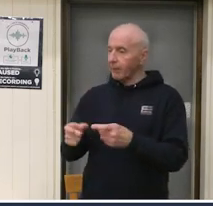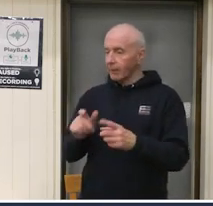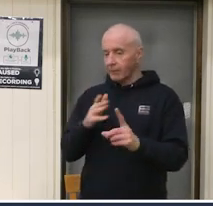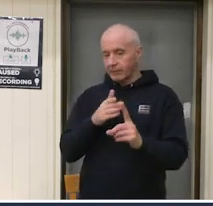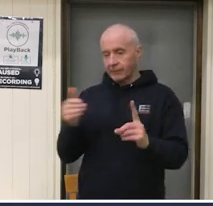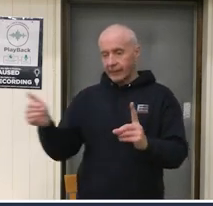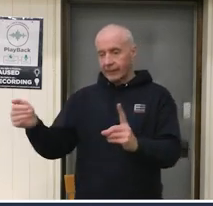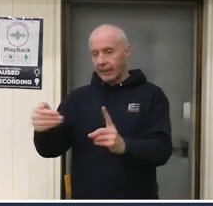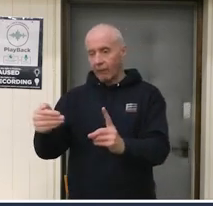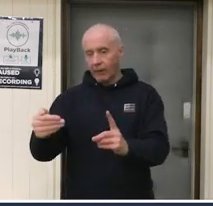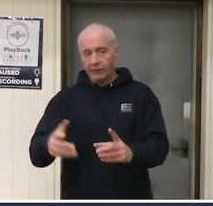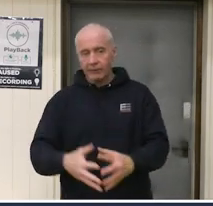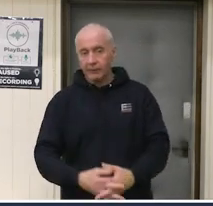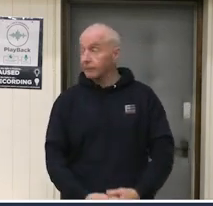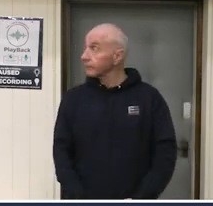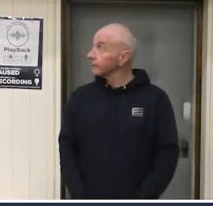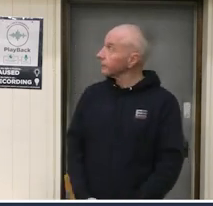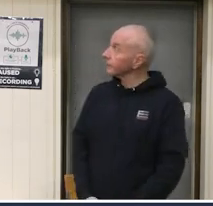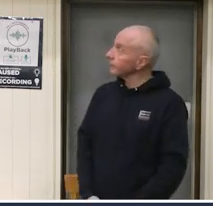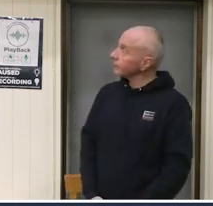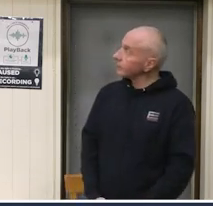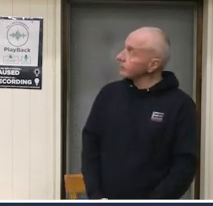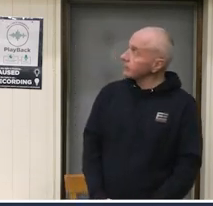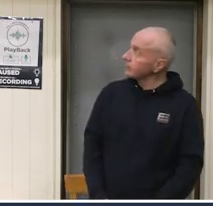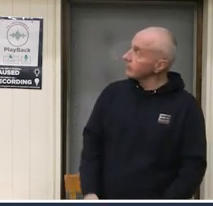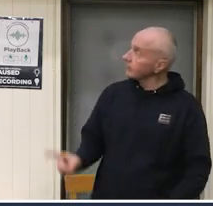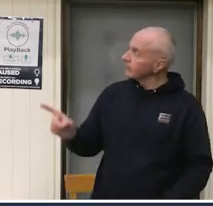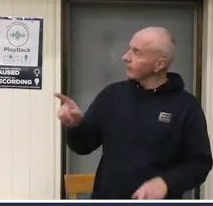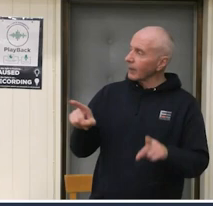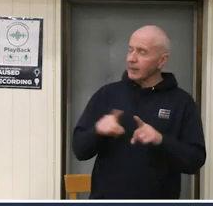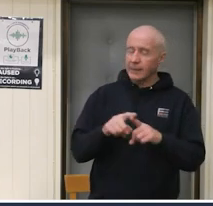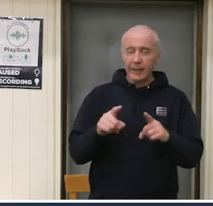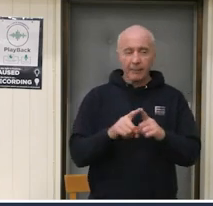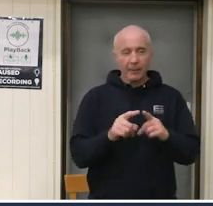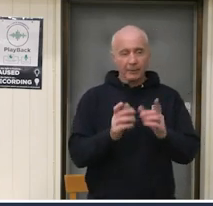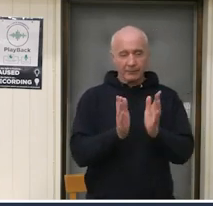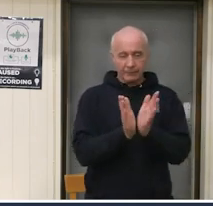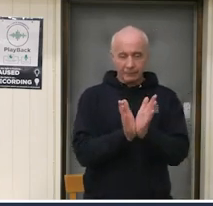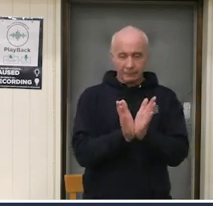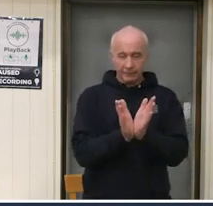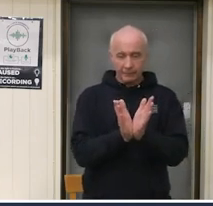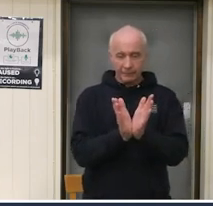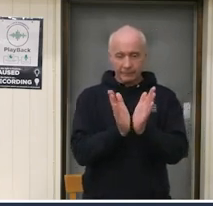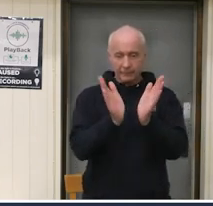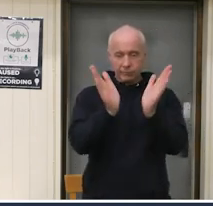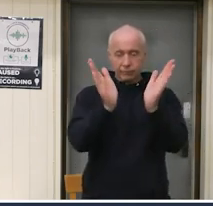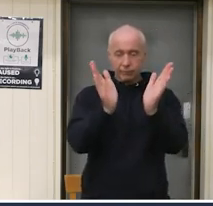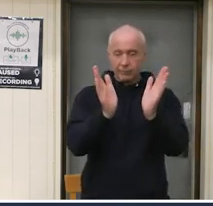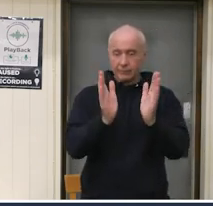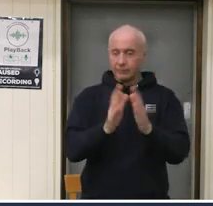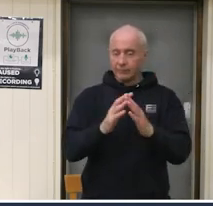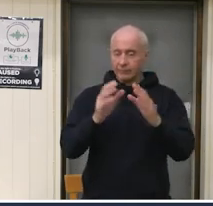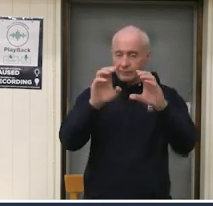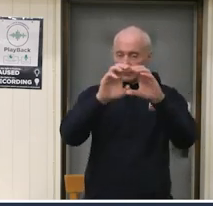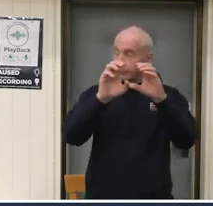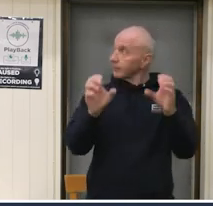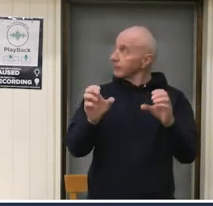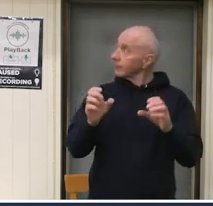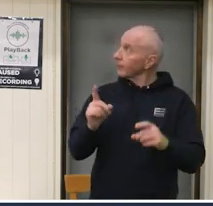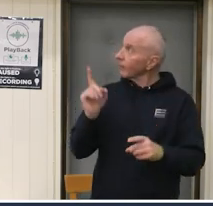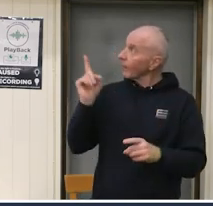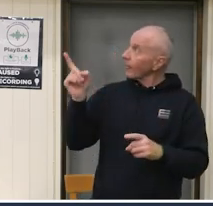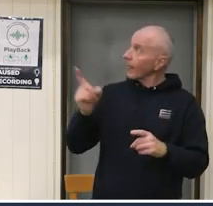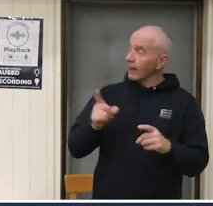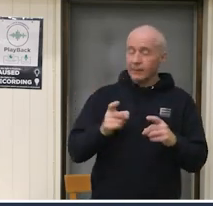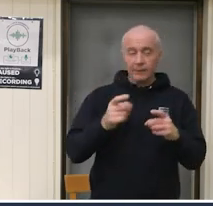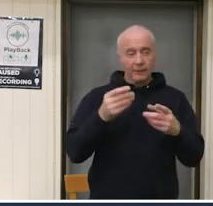we'll get onto that later. So this is just like a pizza slice of a capsule, right? So you've got your outer layer, which is plastic. That's what we call the